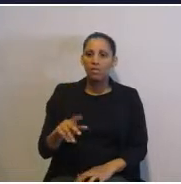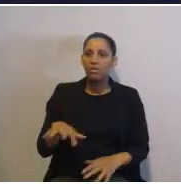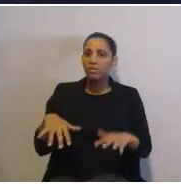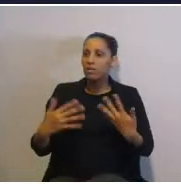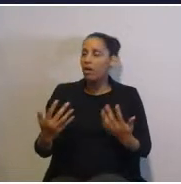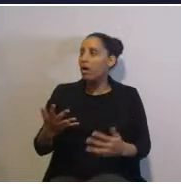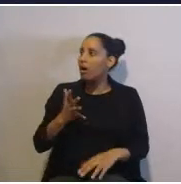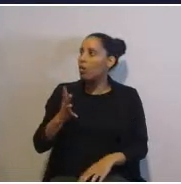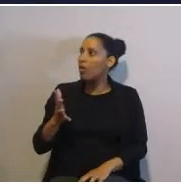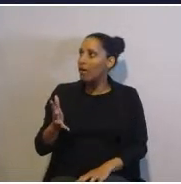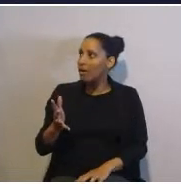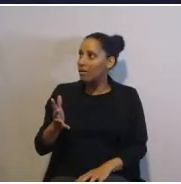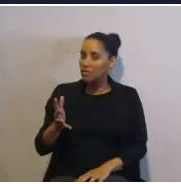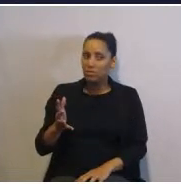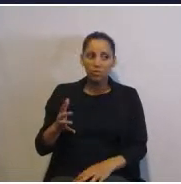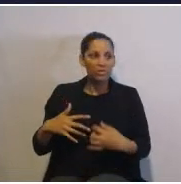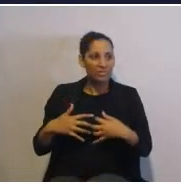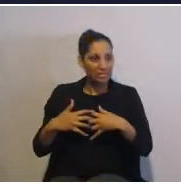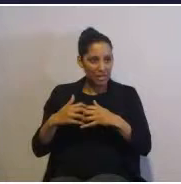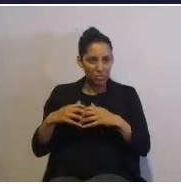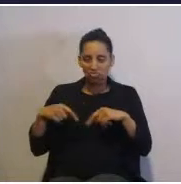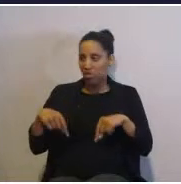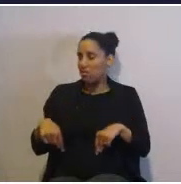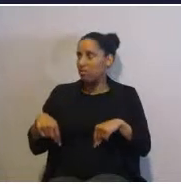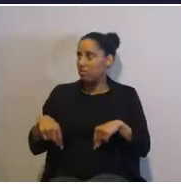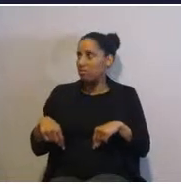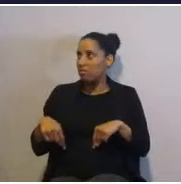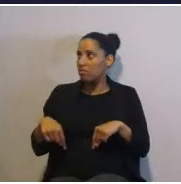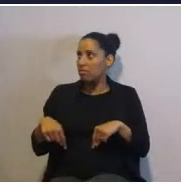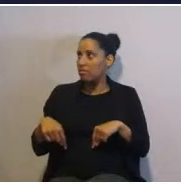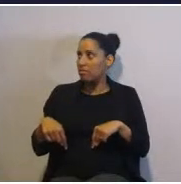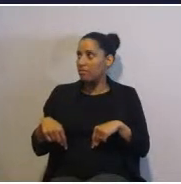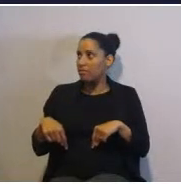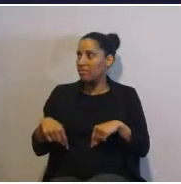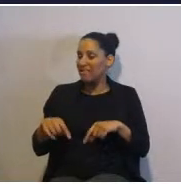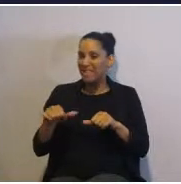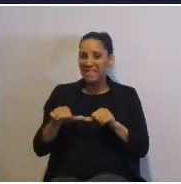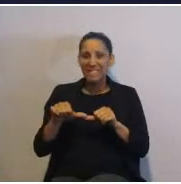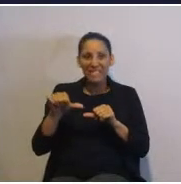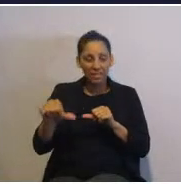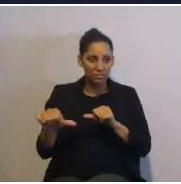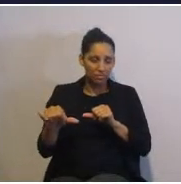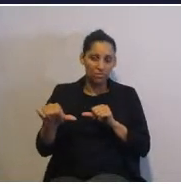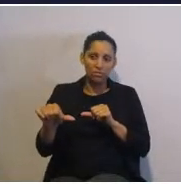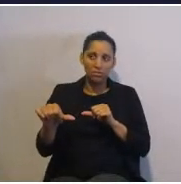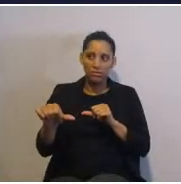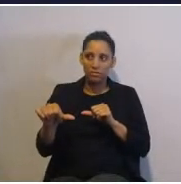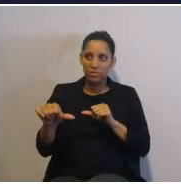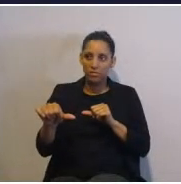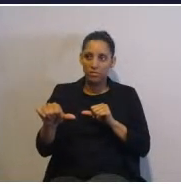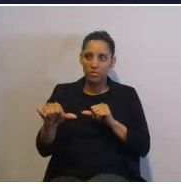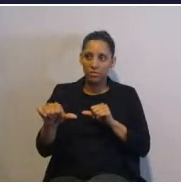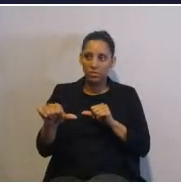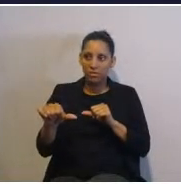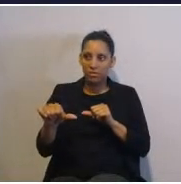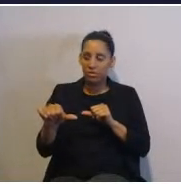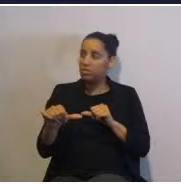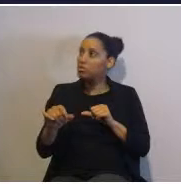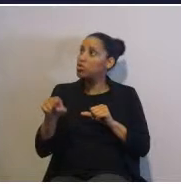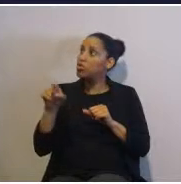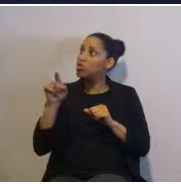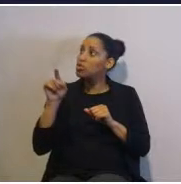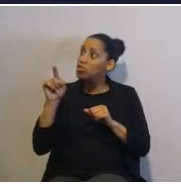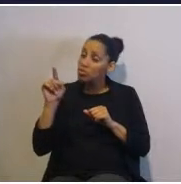what I'm trying to establish here is the extent to which you have factored